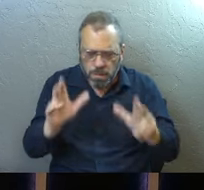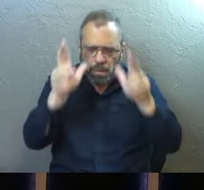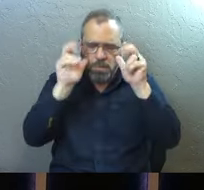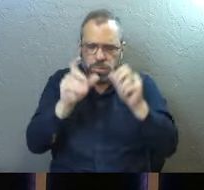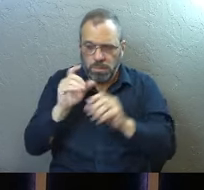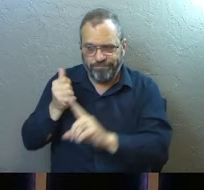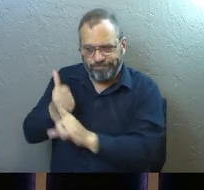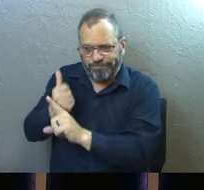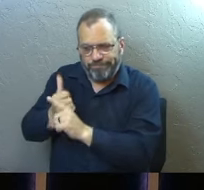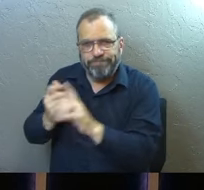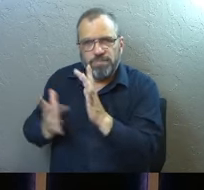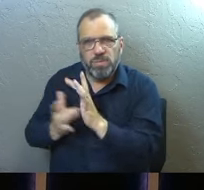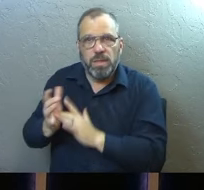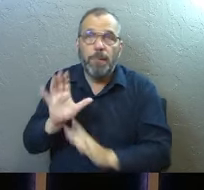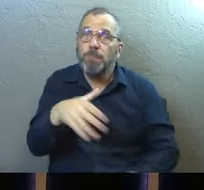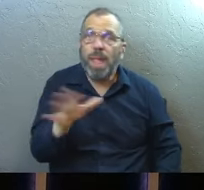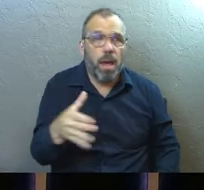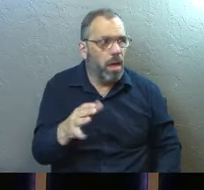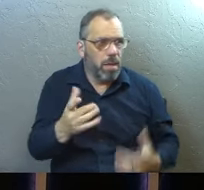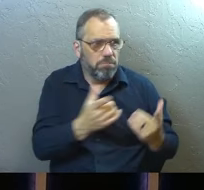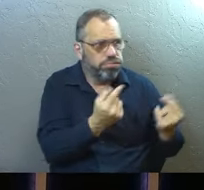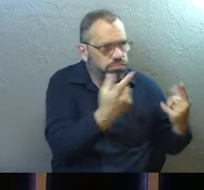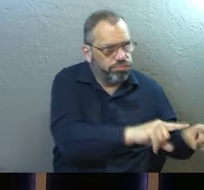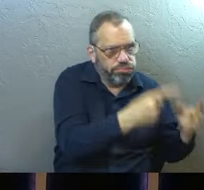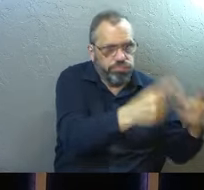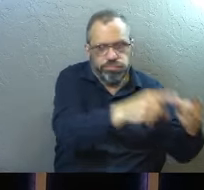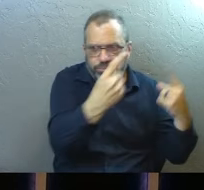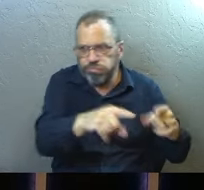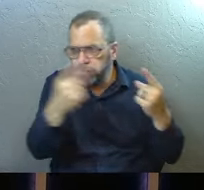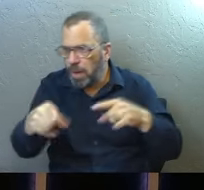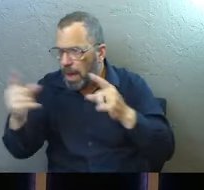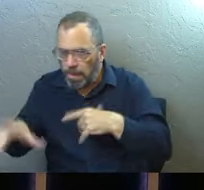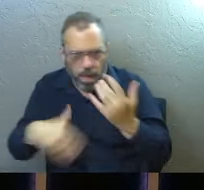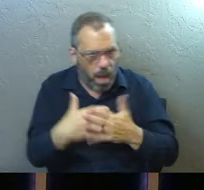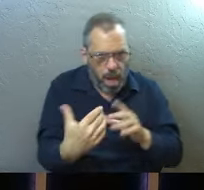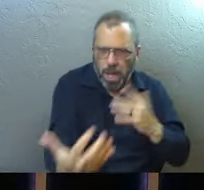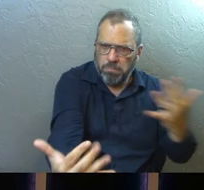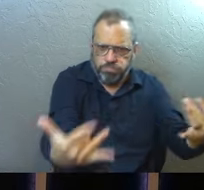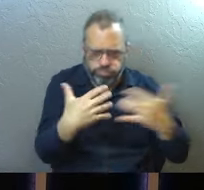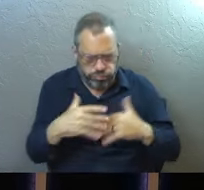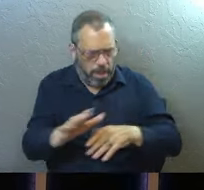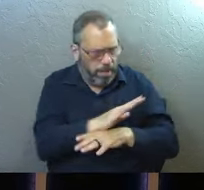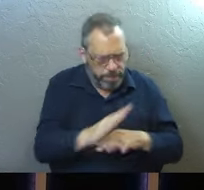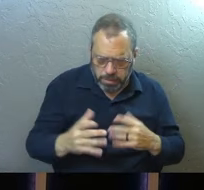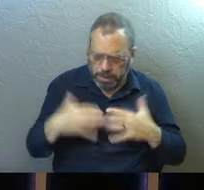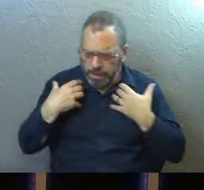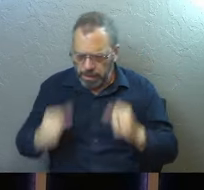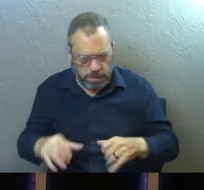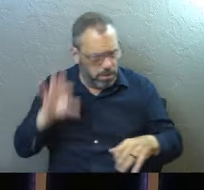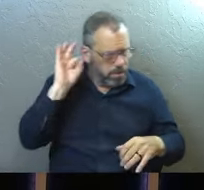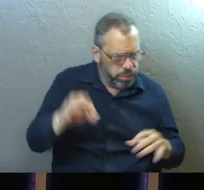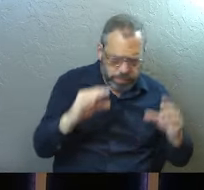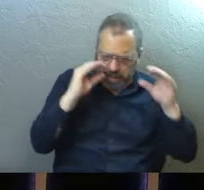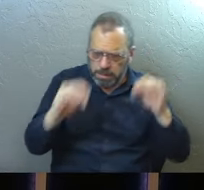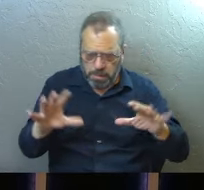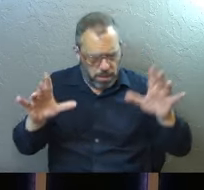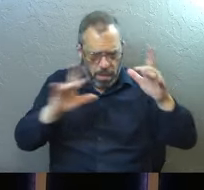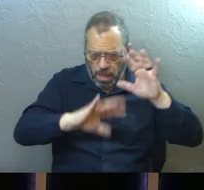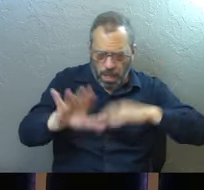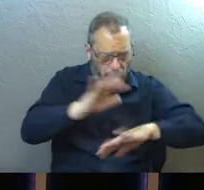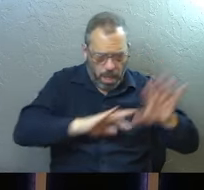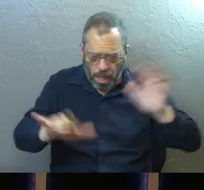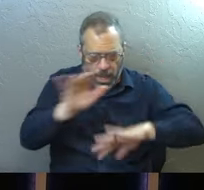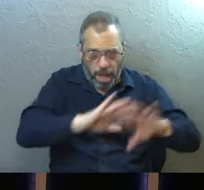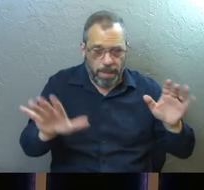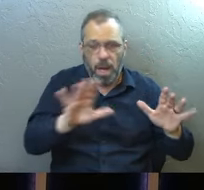quiet by himself. Because there's all sorts of stuff going on, right? Like, this verse says it. Like, people are coming, things are busy, things are crazy, and like, right, all of